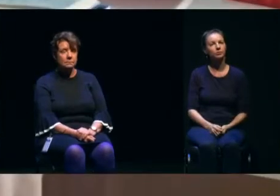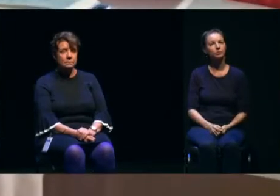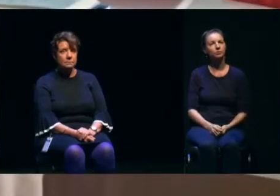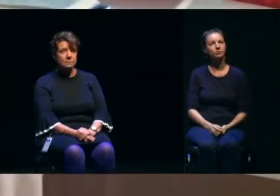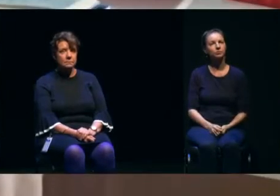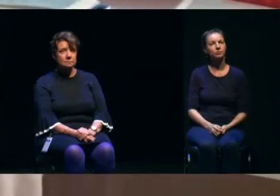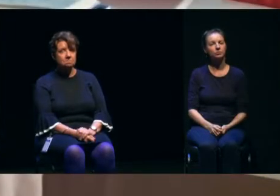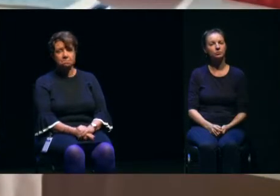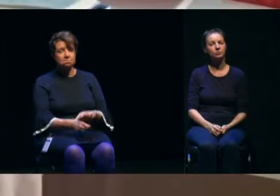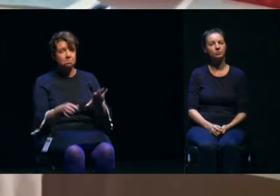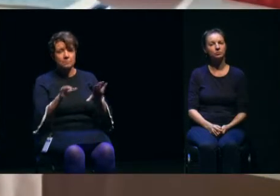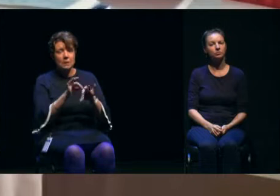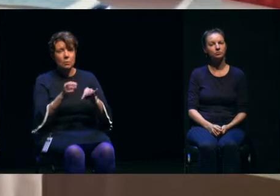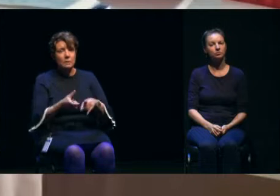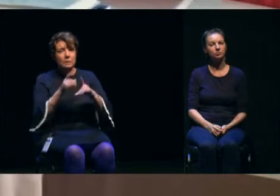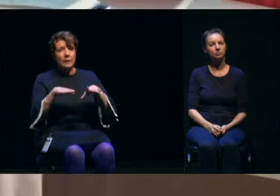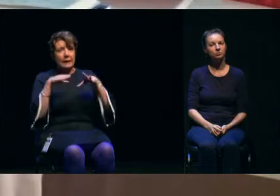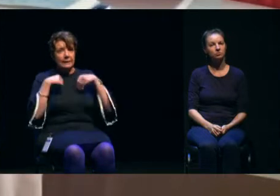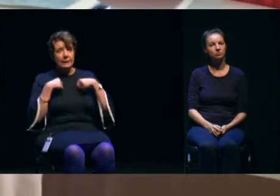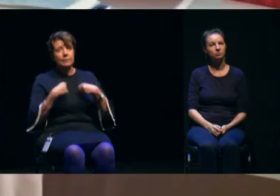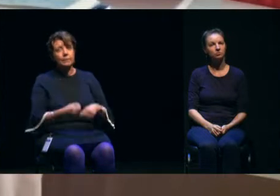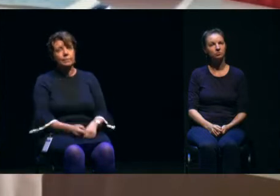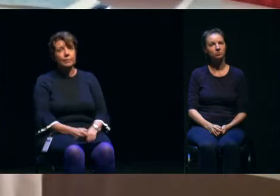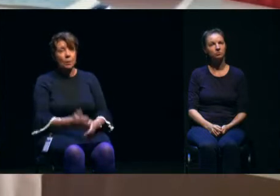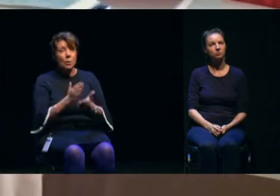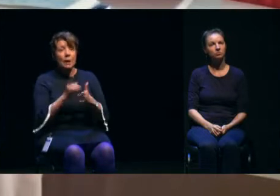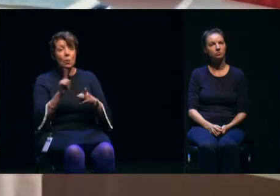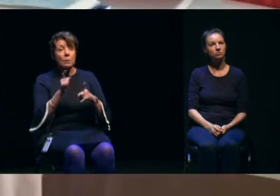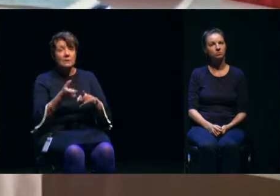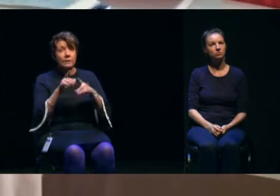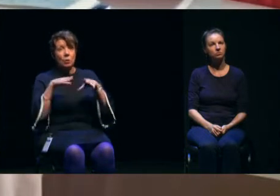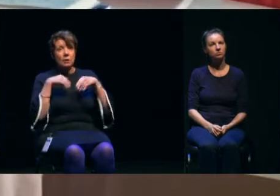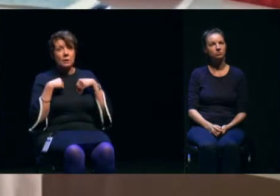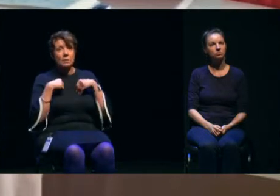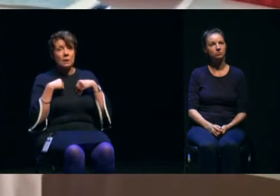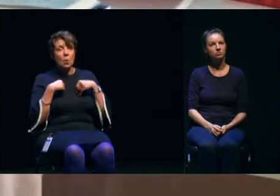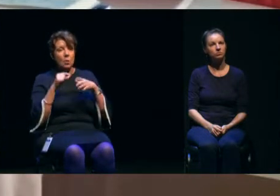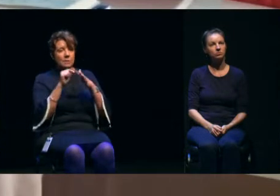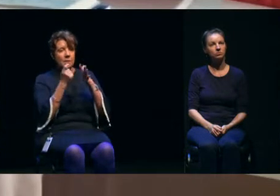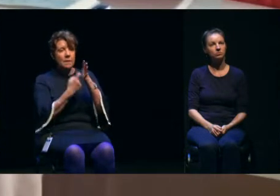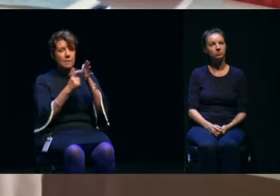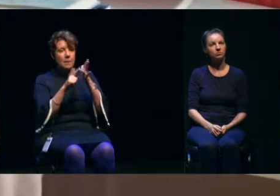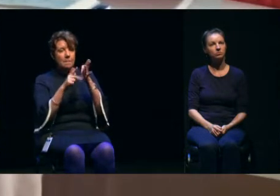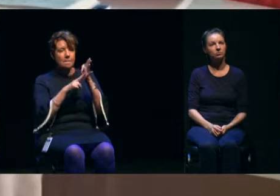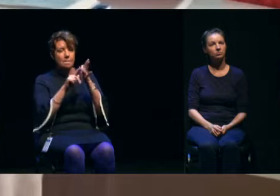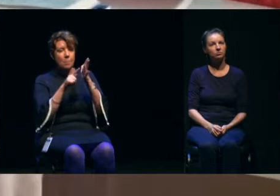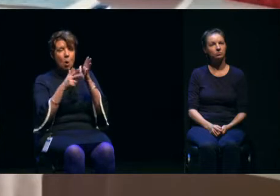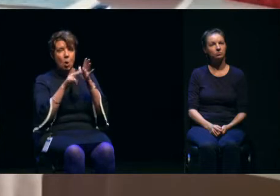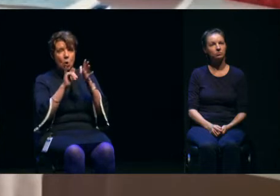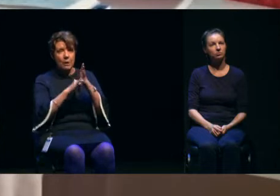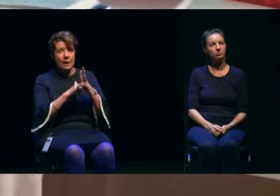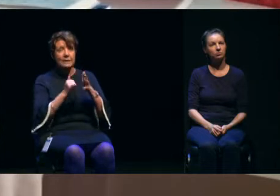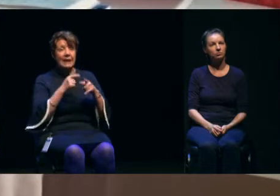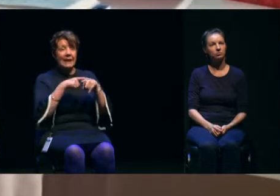No, it wasn't a big jump. At the beginning, what was the big jump was the pronouns. Because English is my